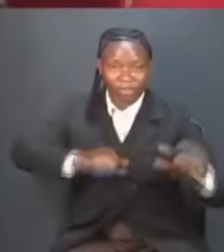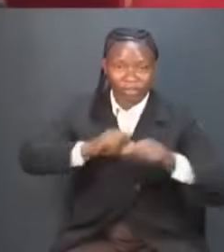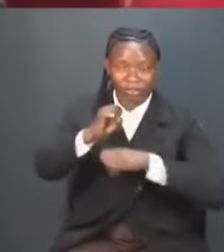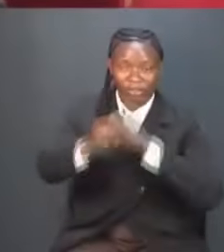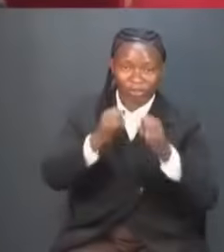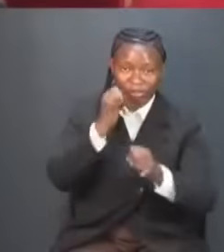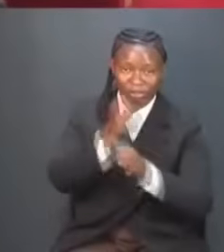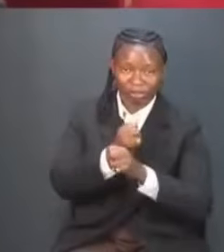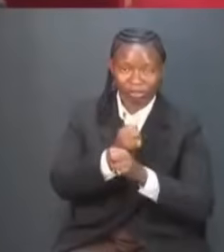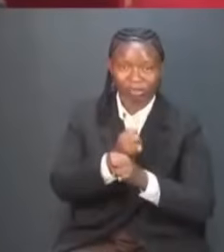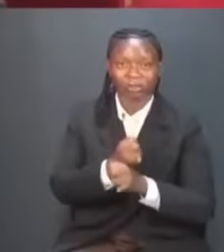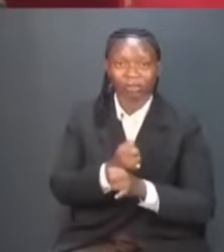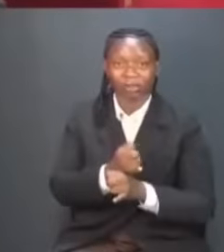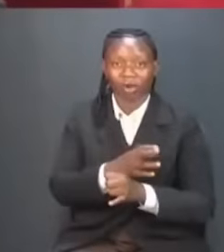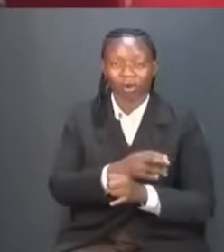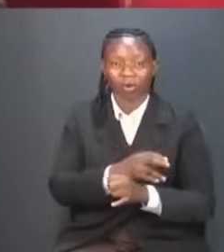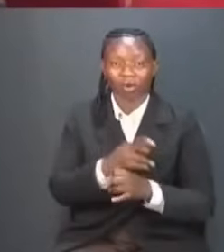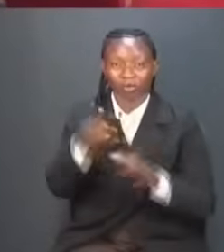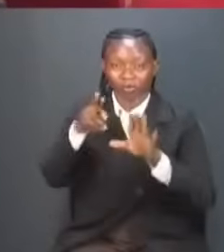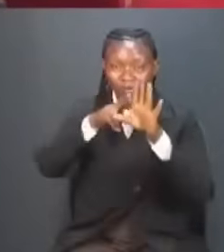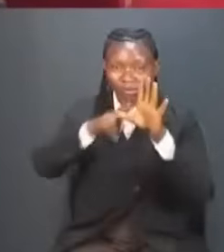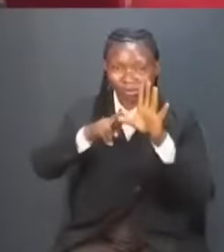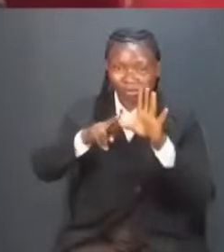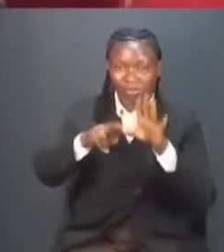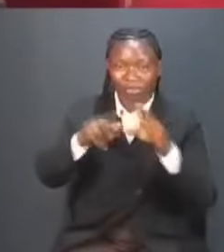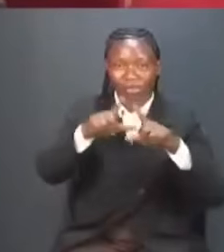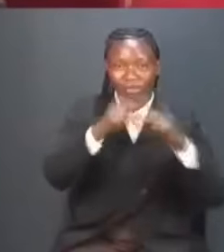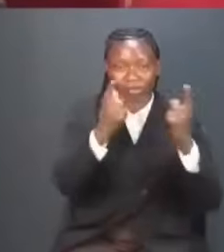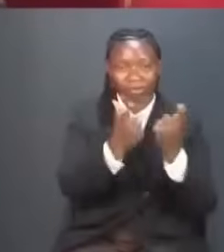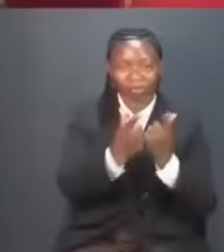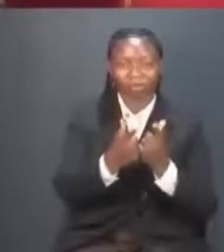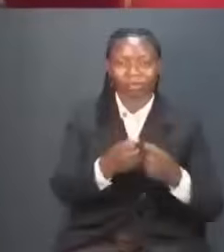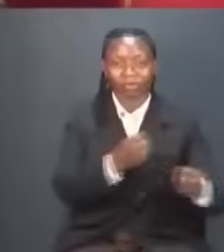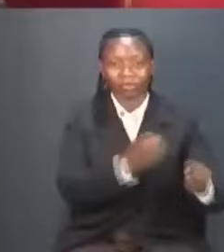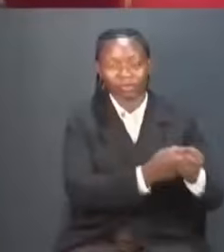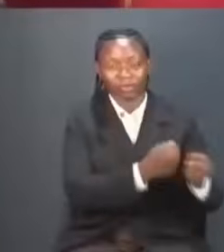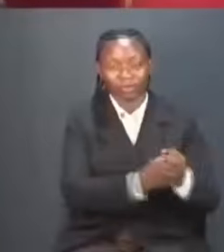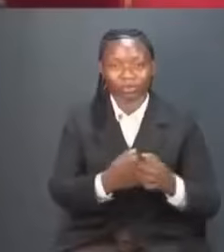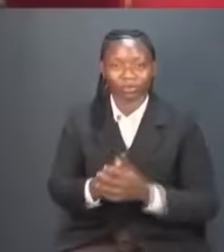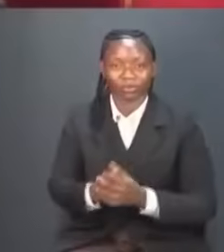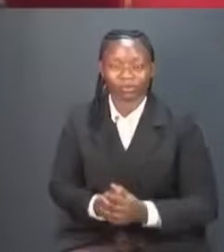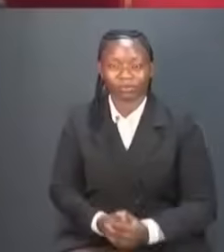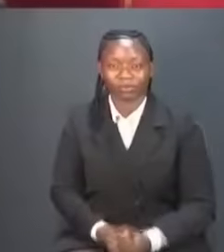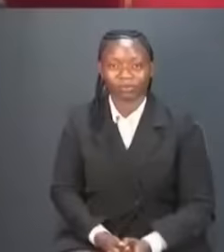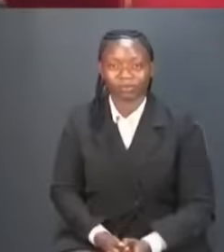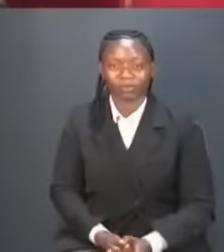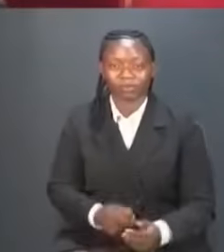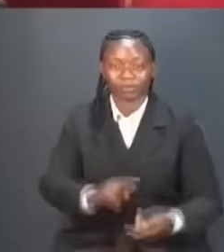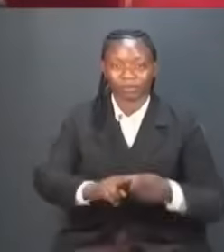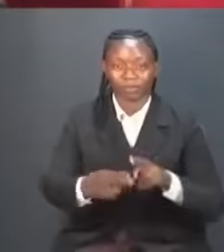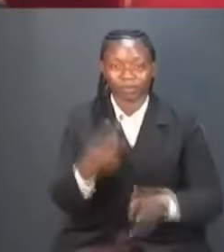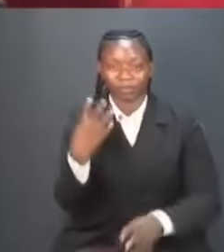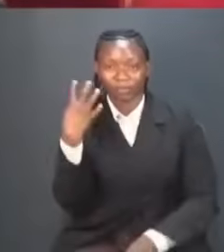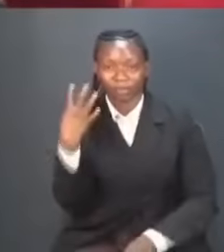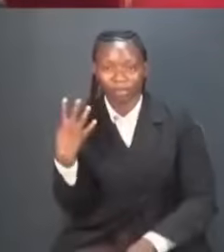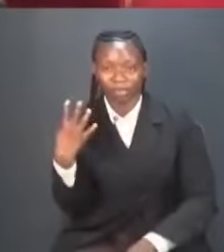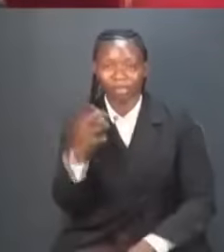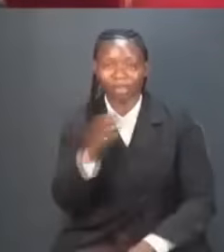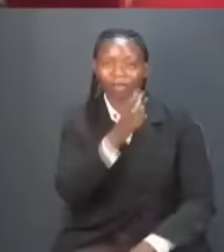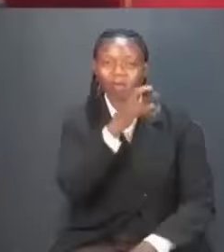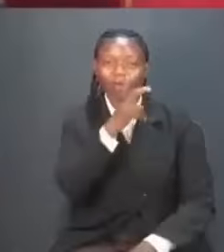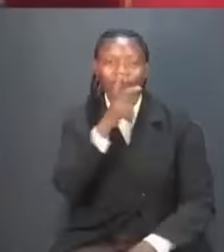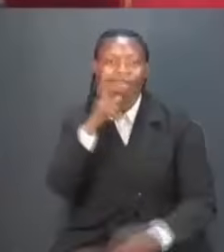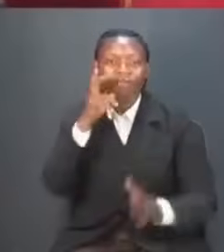CABI, or regional bodies for technical support. Number 4, farmer